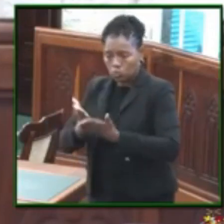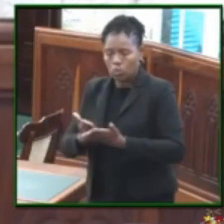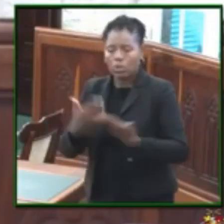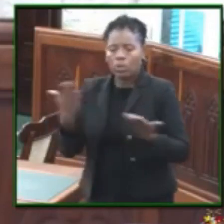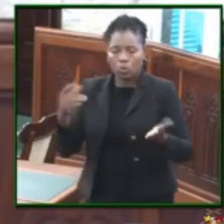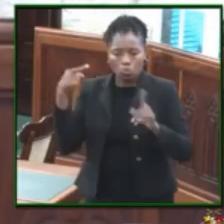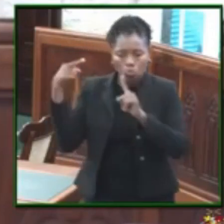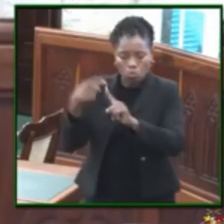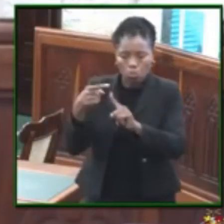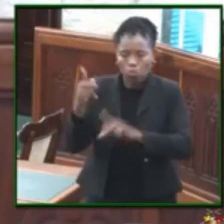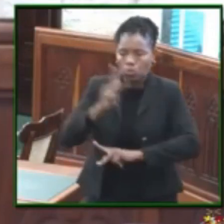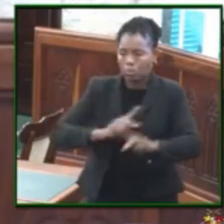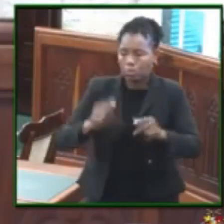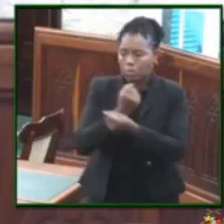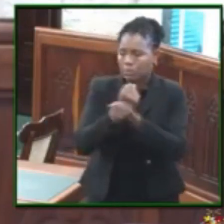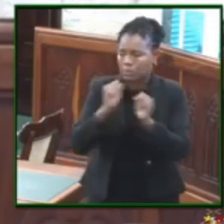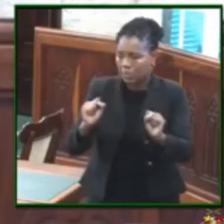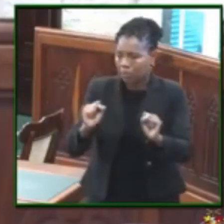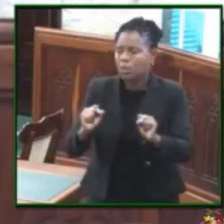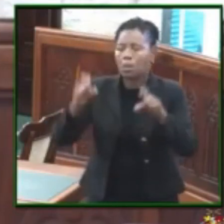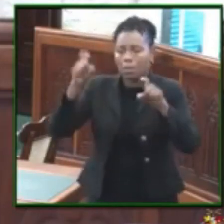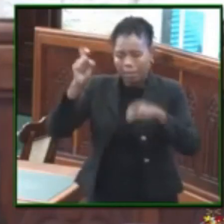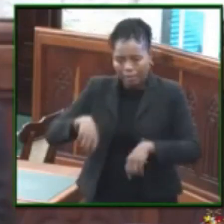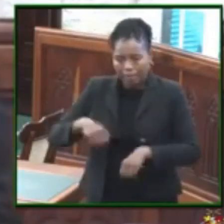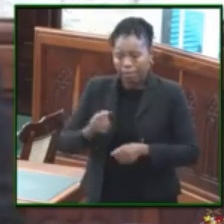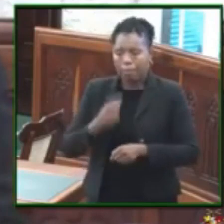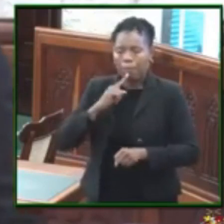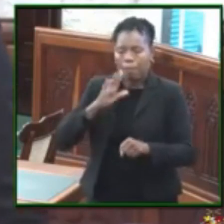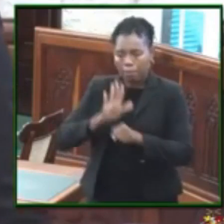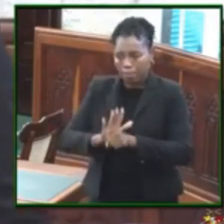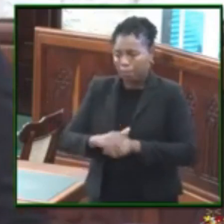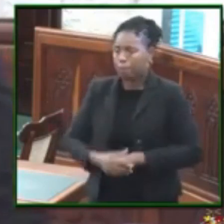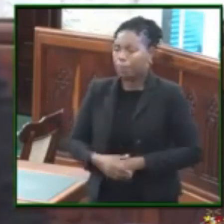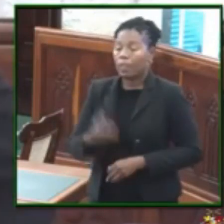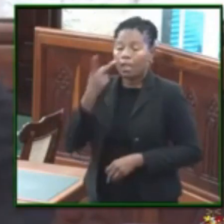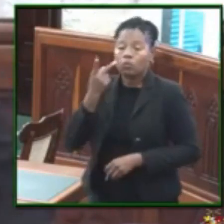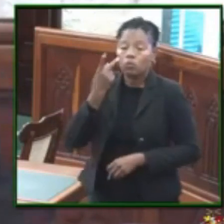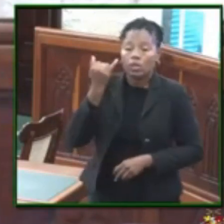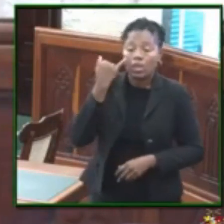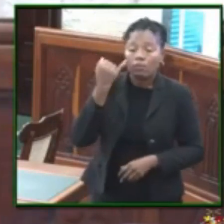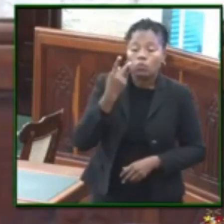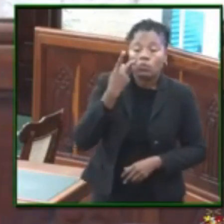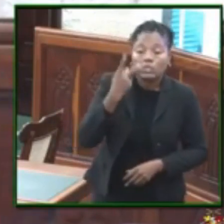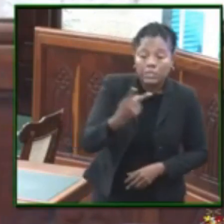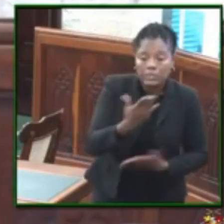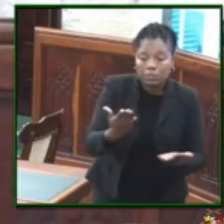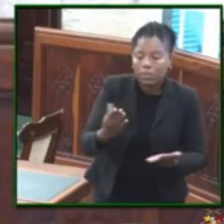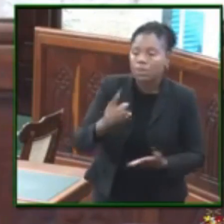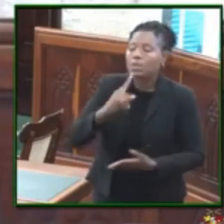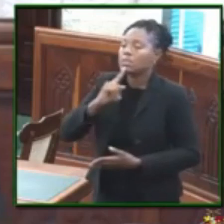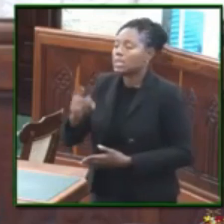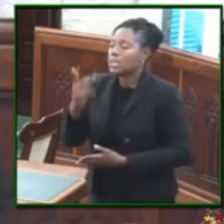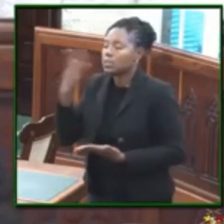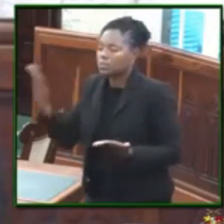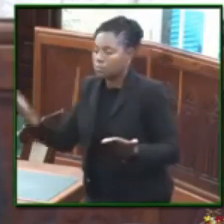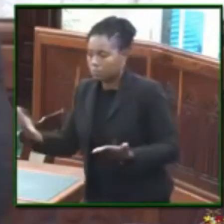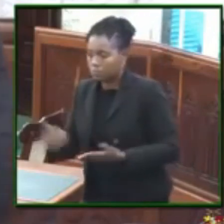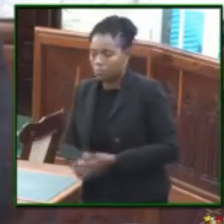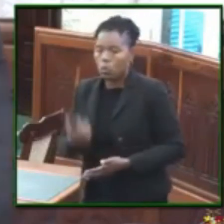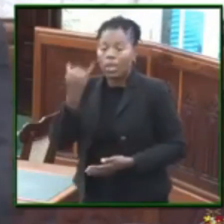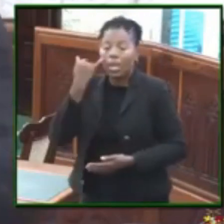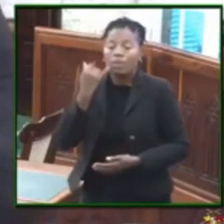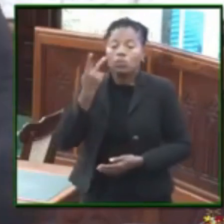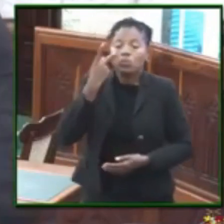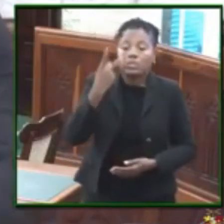of this country is guaranteed. If you see something, say something. So if you see something and you say nothing,